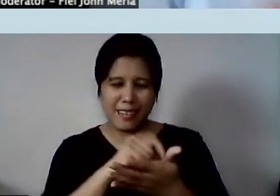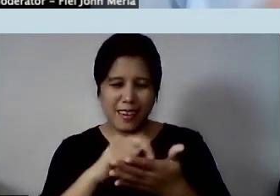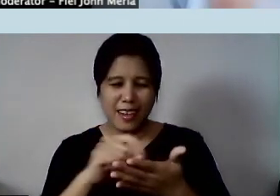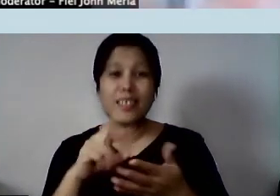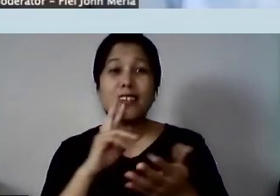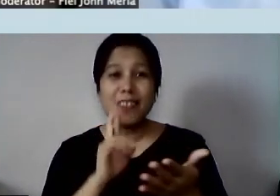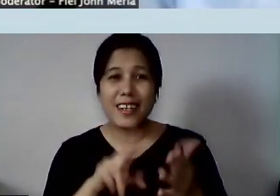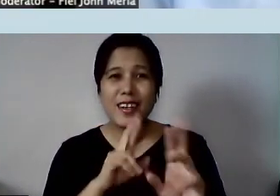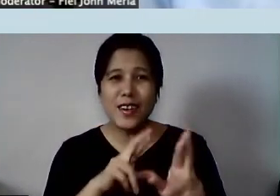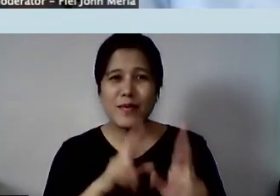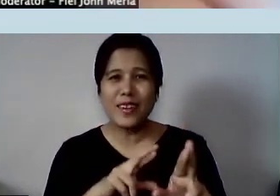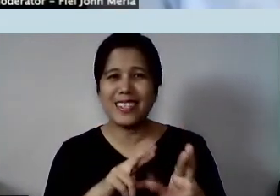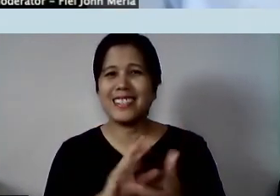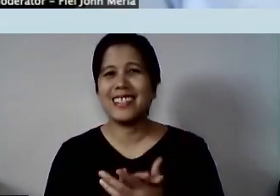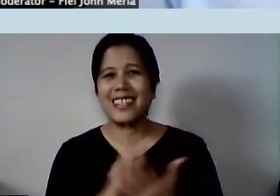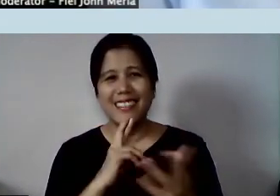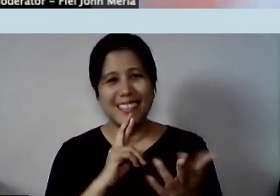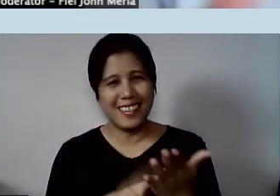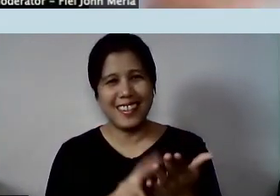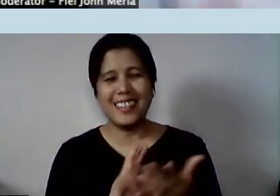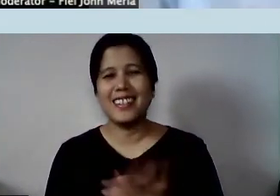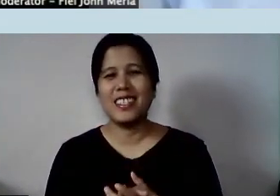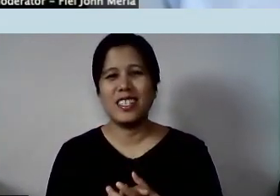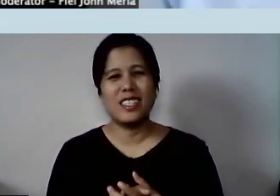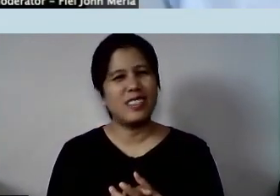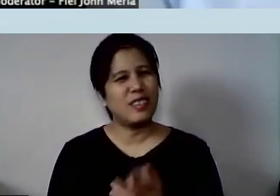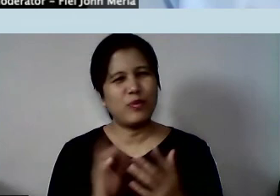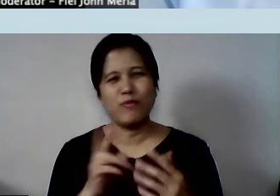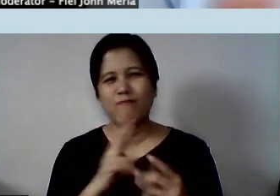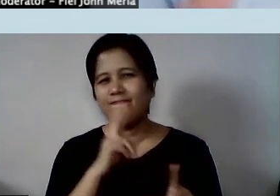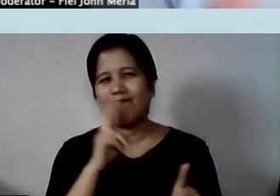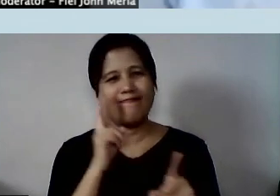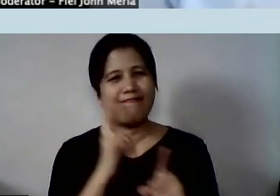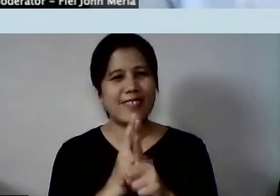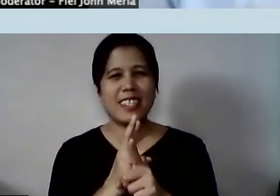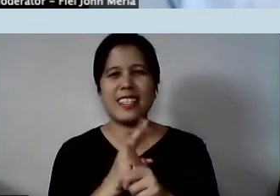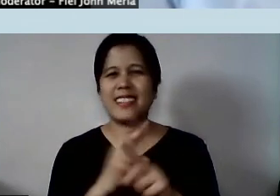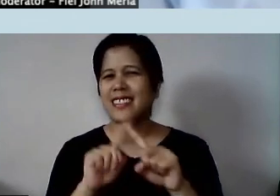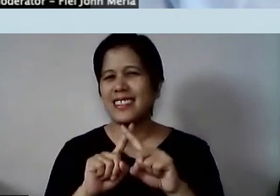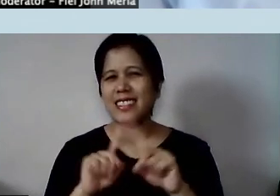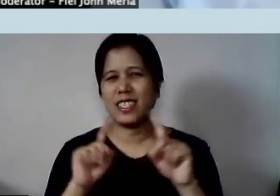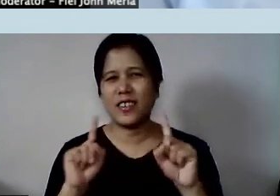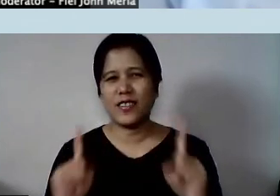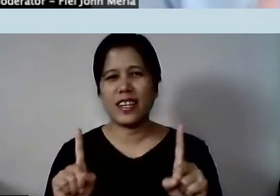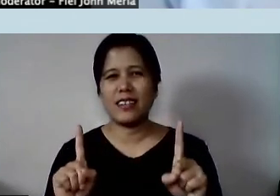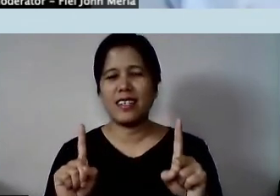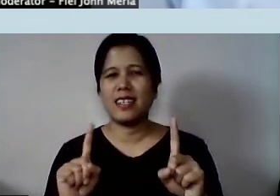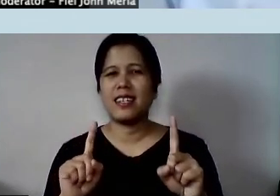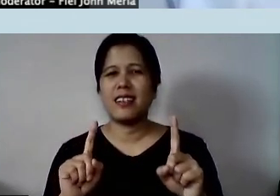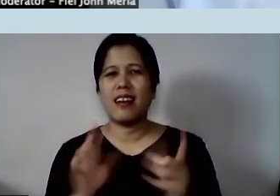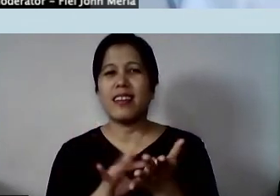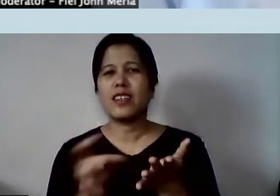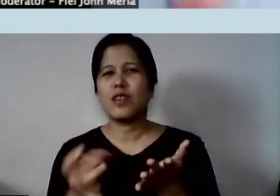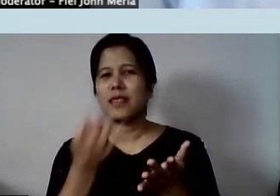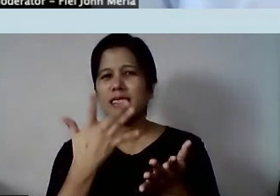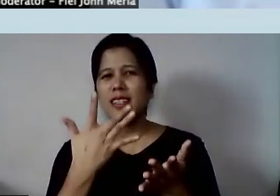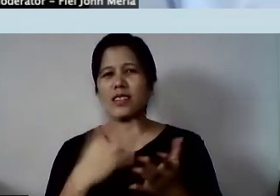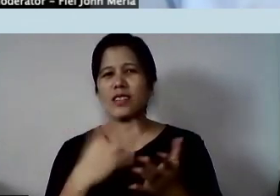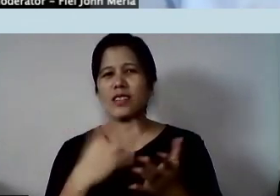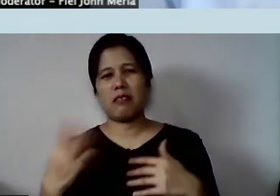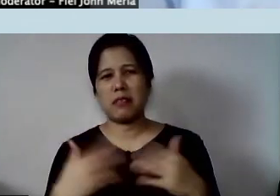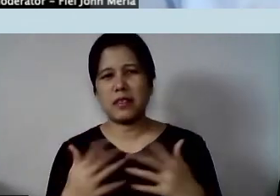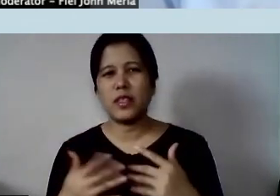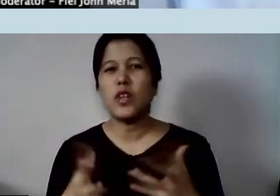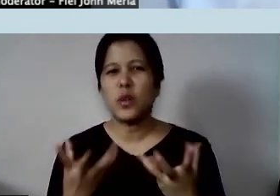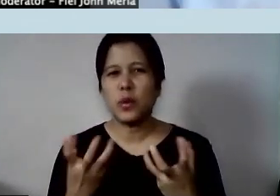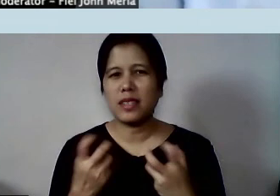except writing reports, that's the time I take them, you know? Like, so it's really different. Even taking medication is not the same for everybody, right? No,